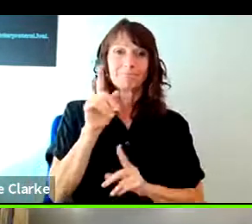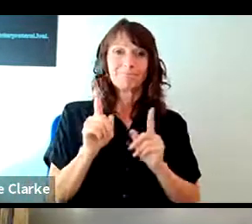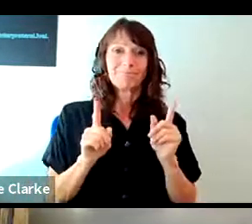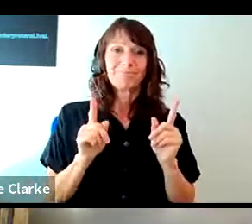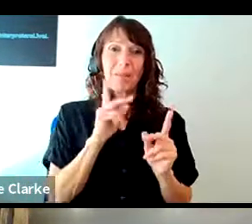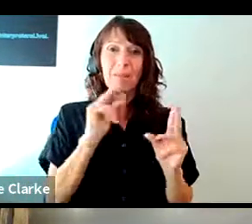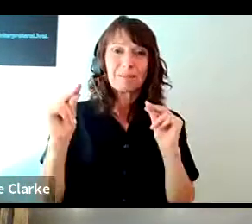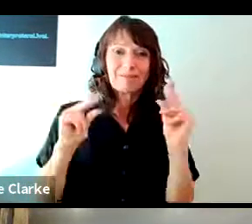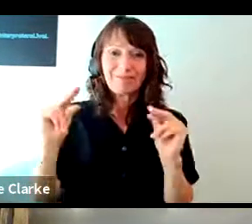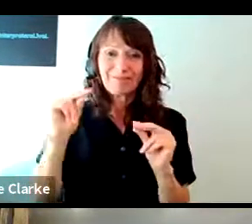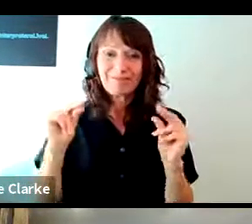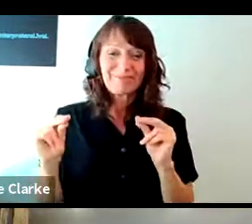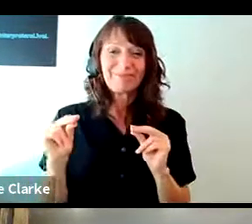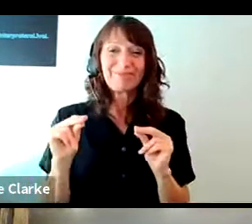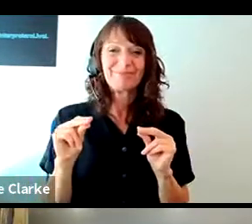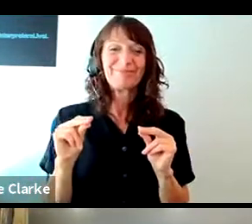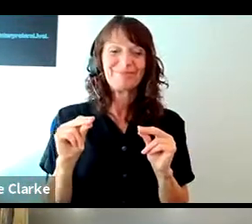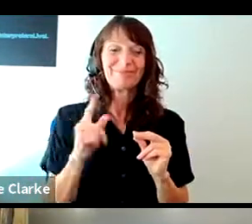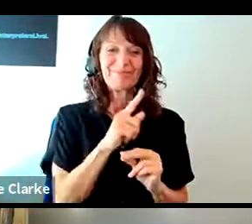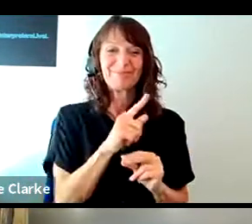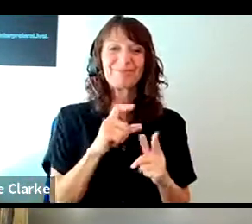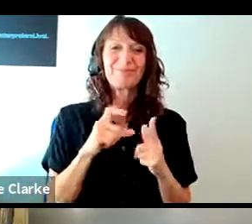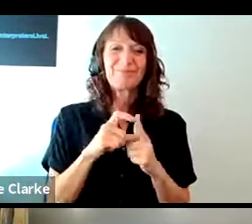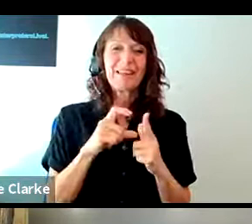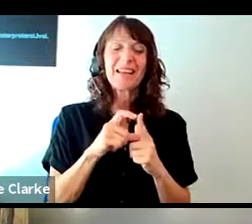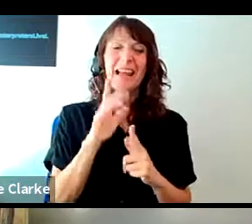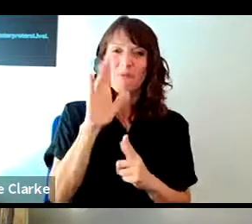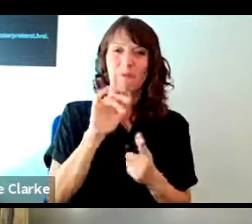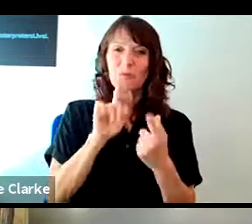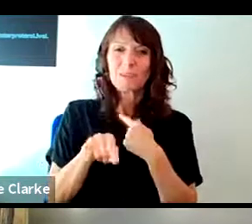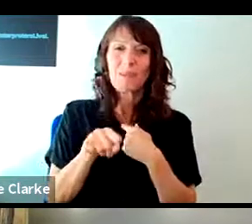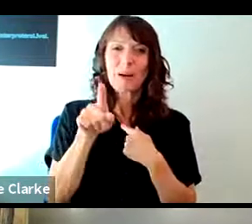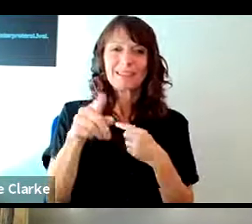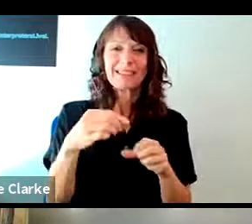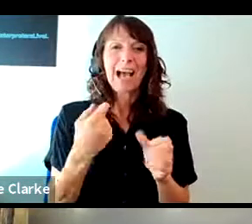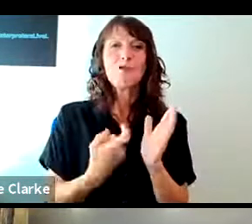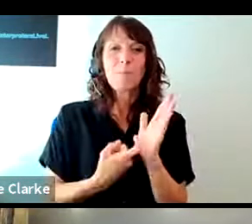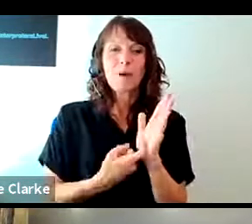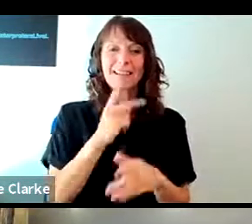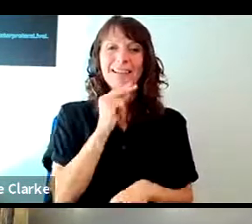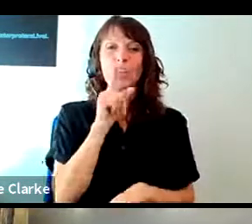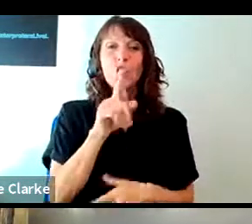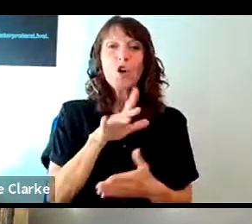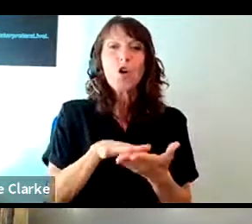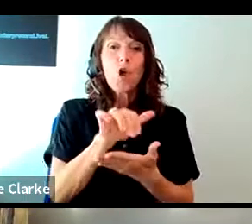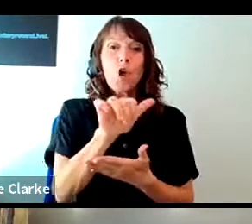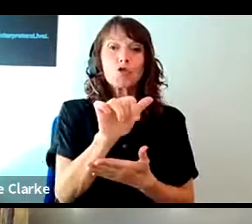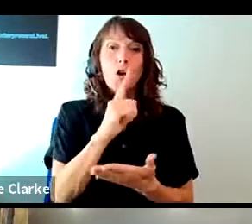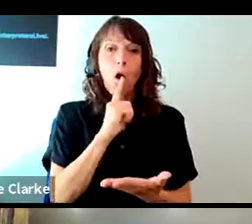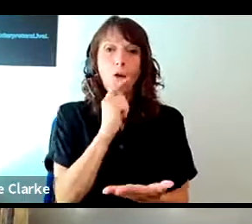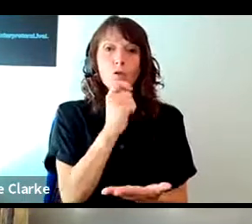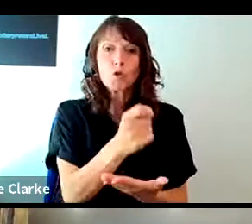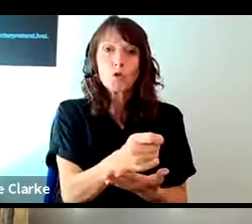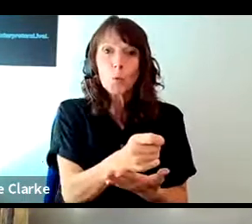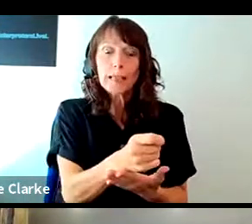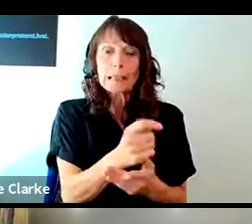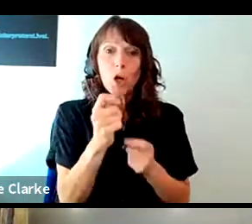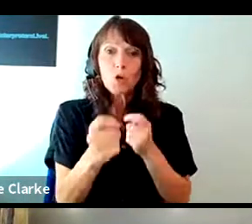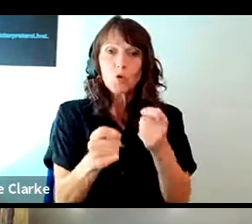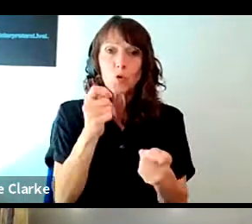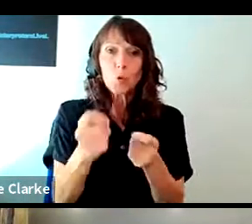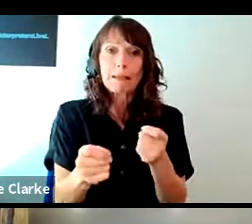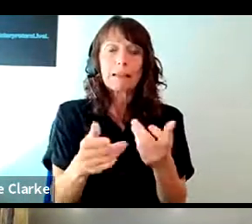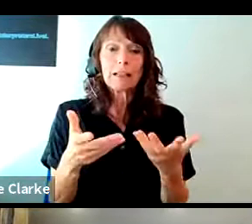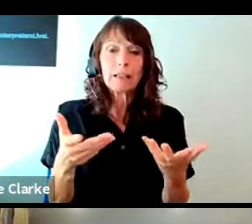you want to come in there. Yeah, unfortunately, something that affects, I mean, the culture of suing. It